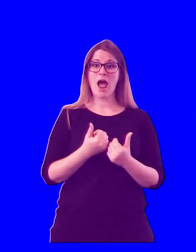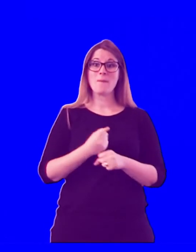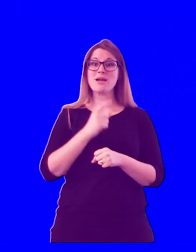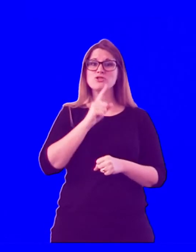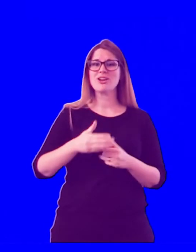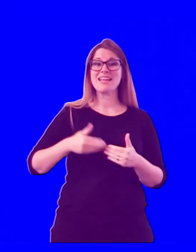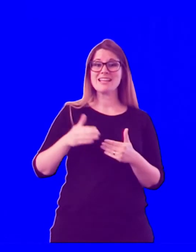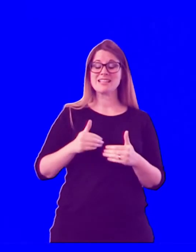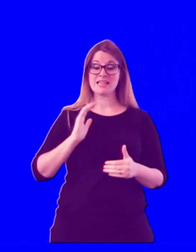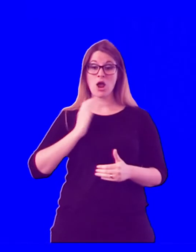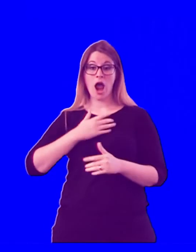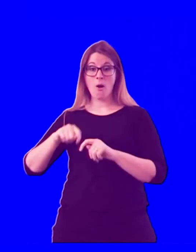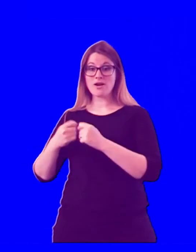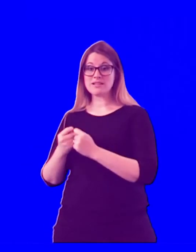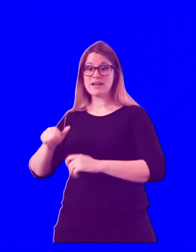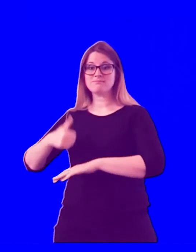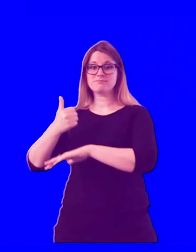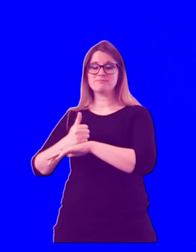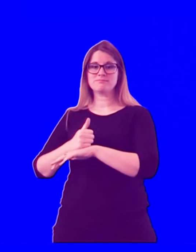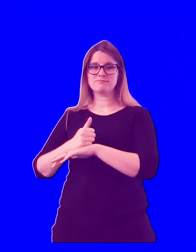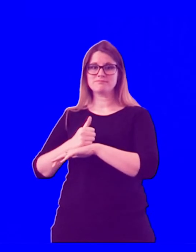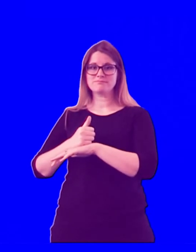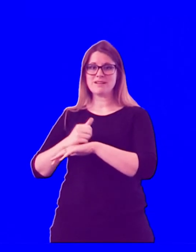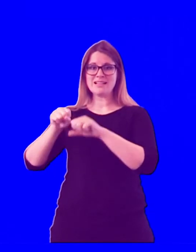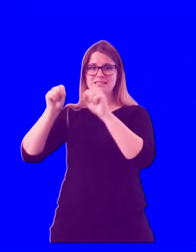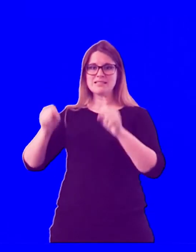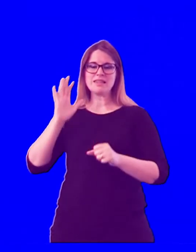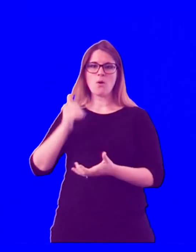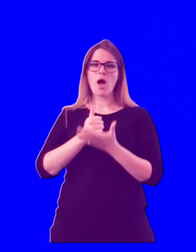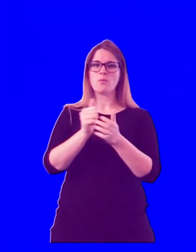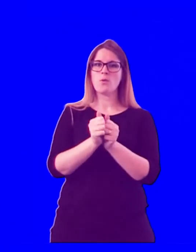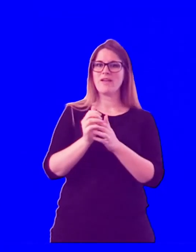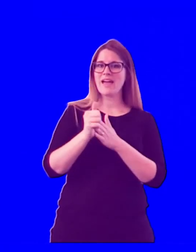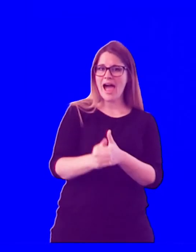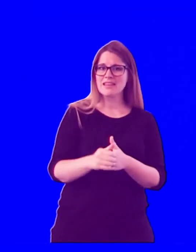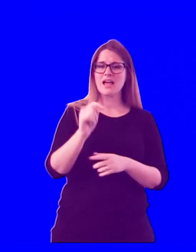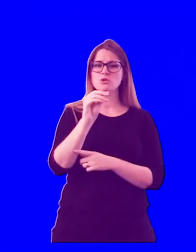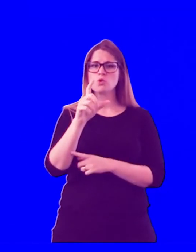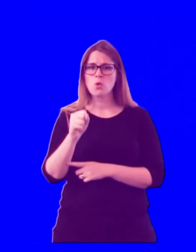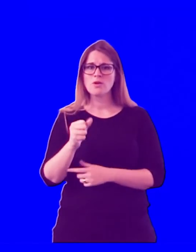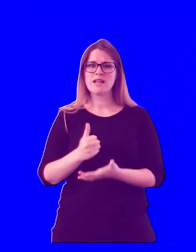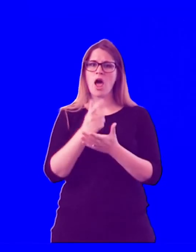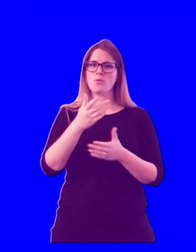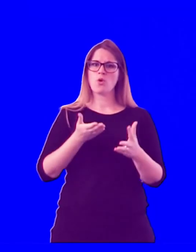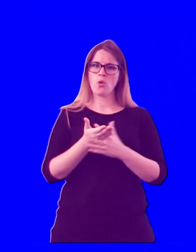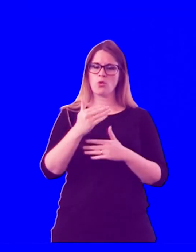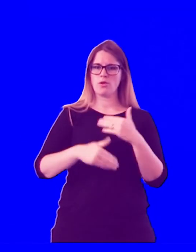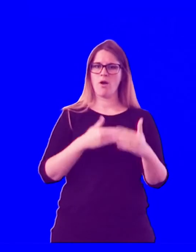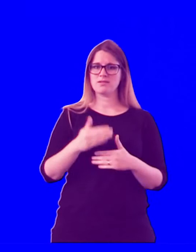that it's easier, our team has created a framework that will provide you with guidelines and tools to walk you through that